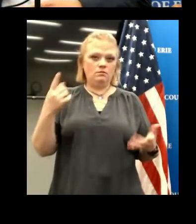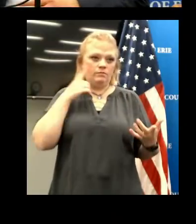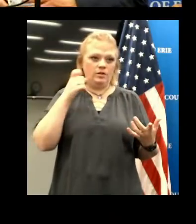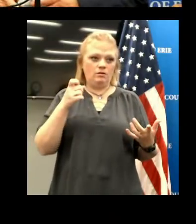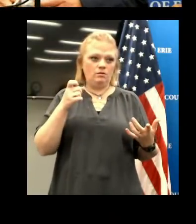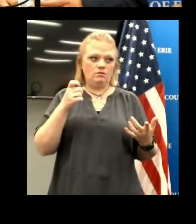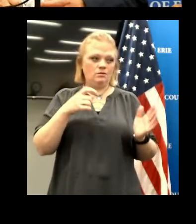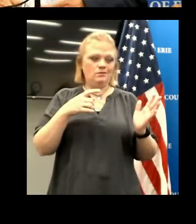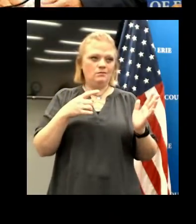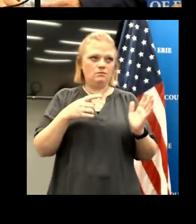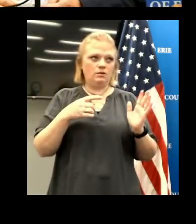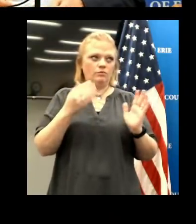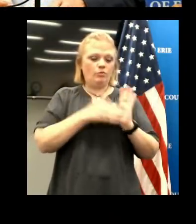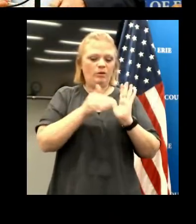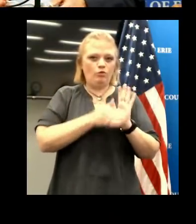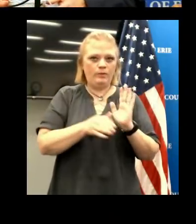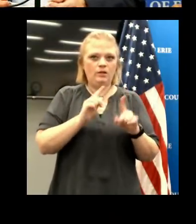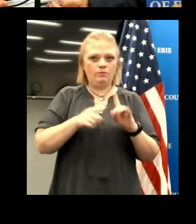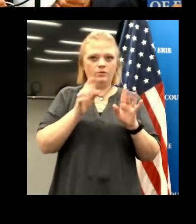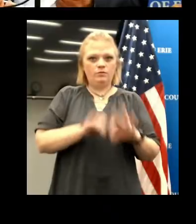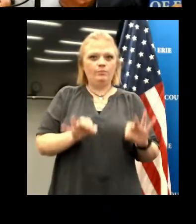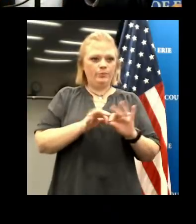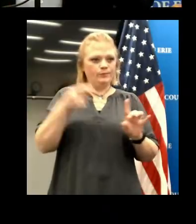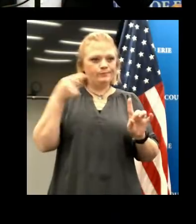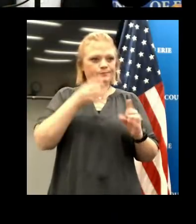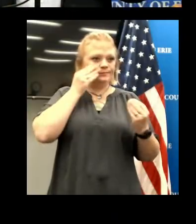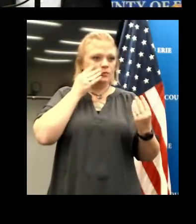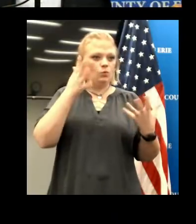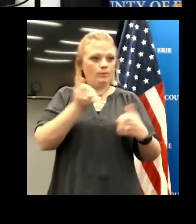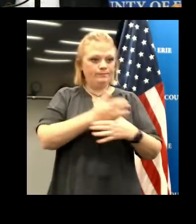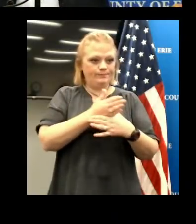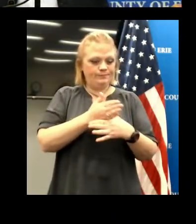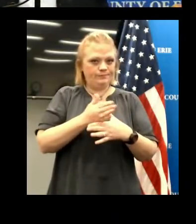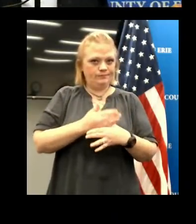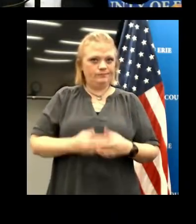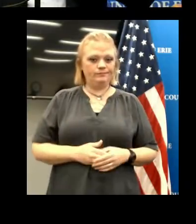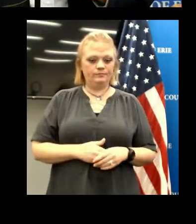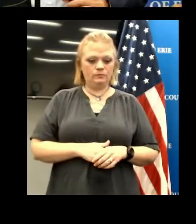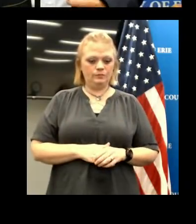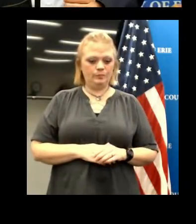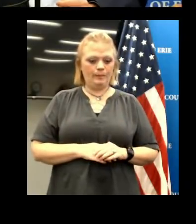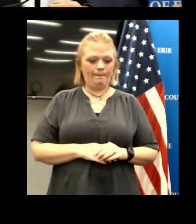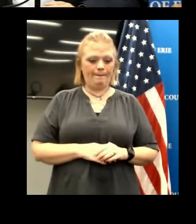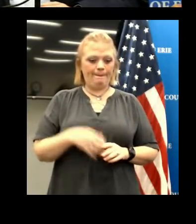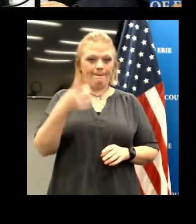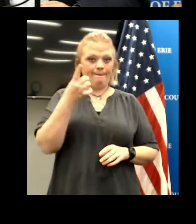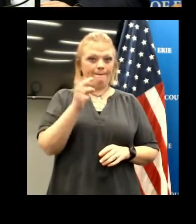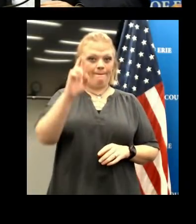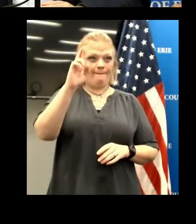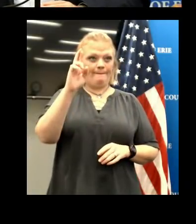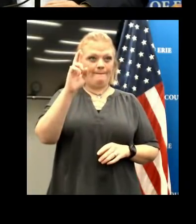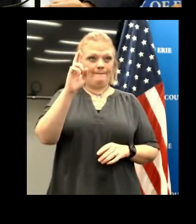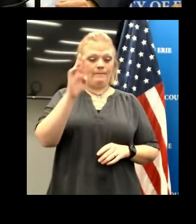just duplicative, but we do have some key data that we want to share with you. So, Dr.